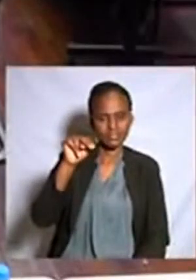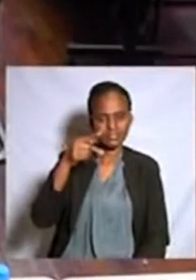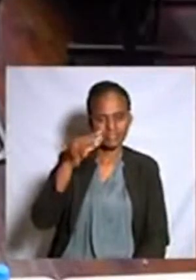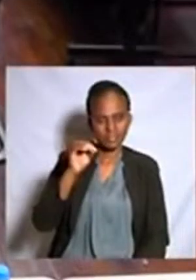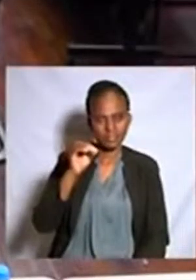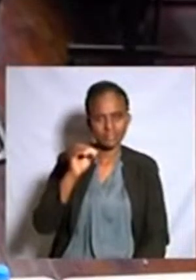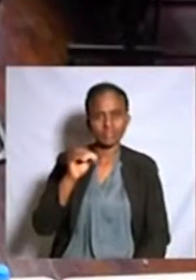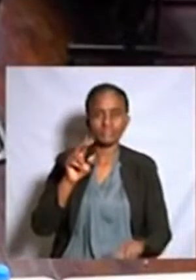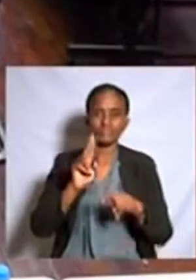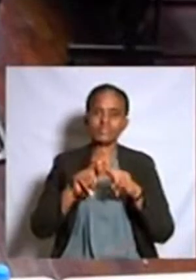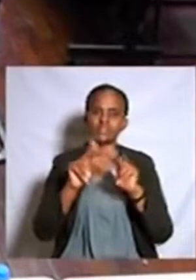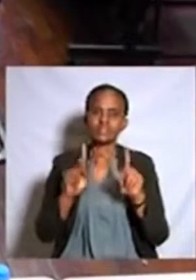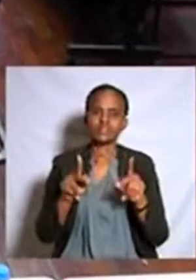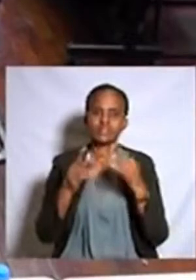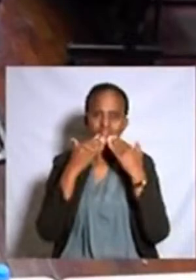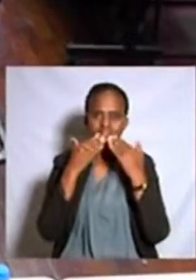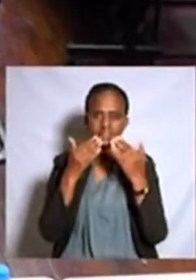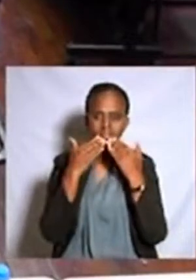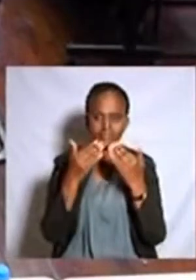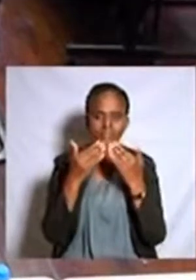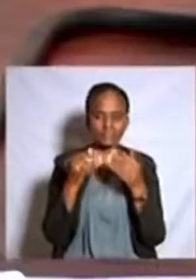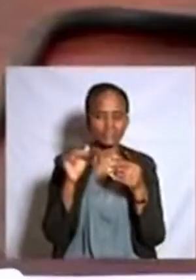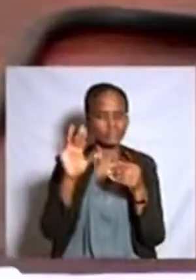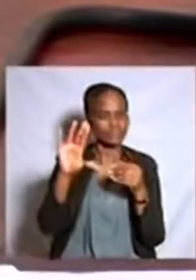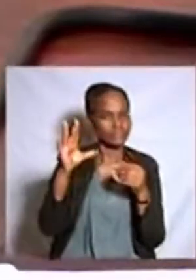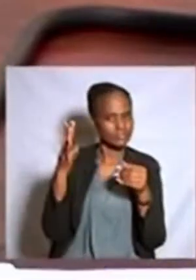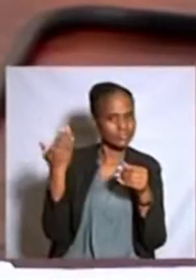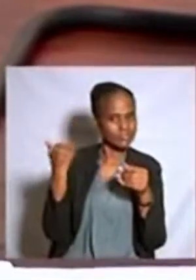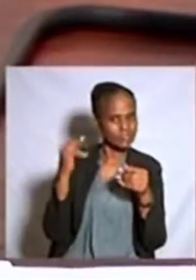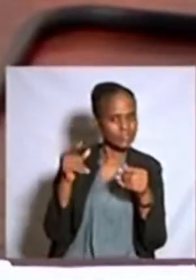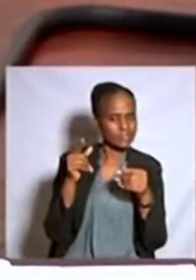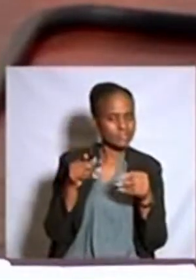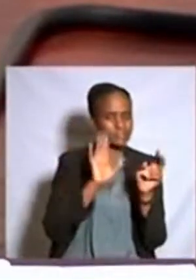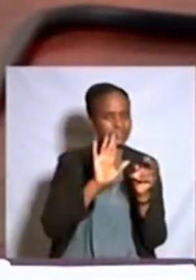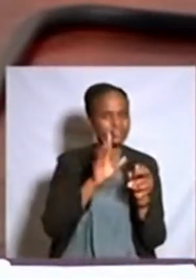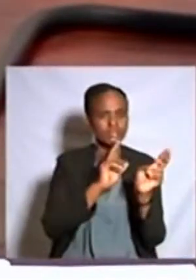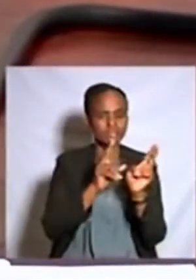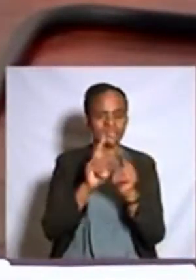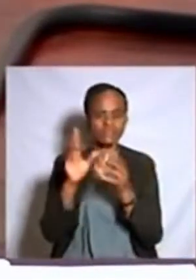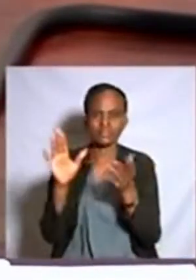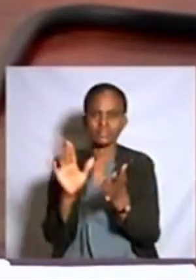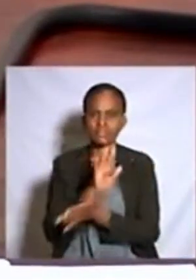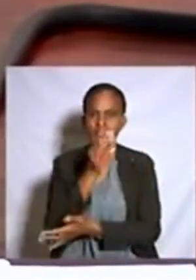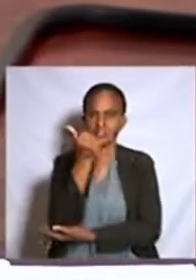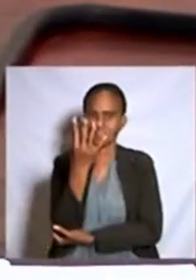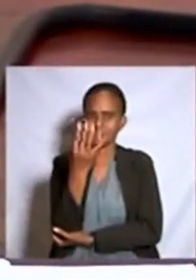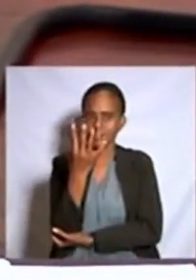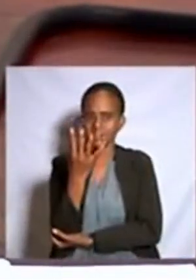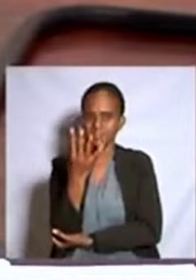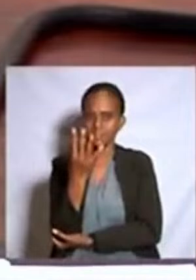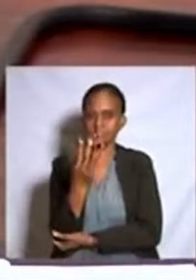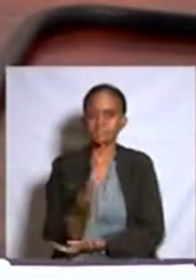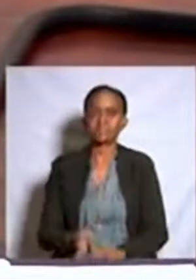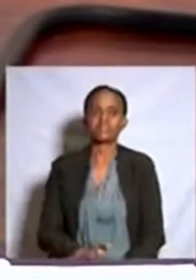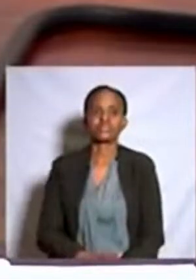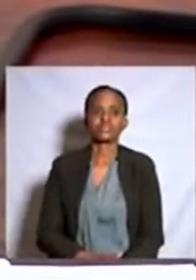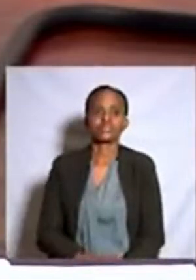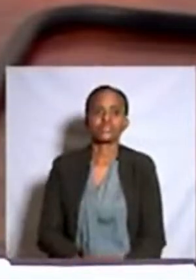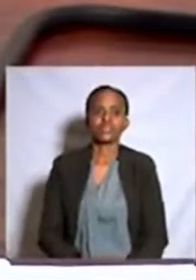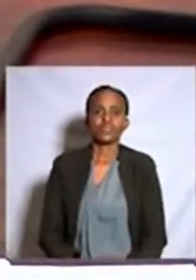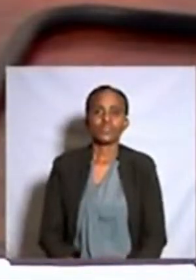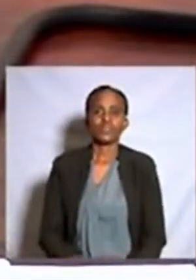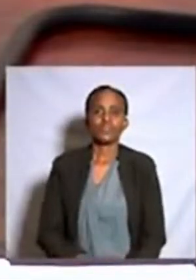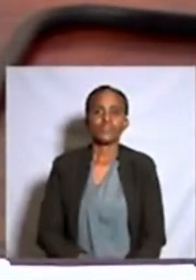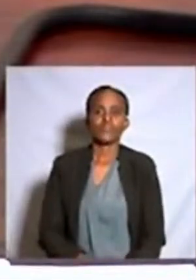Thank you, Chair. Controlling officer, I'll take you to your response on page 14 regarding the